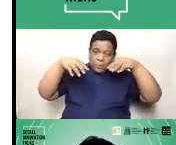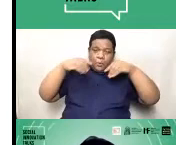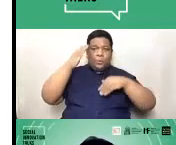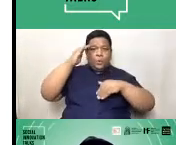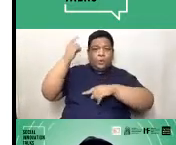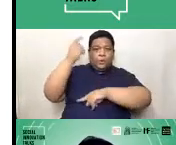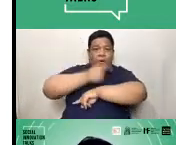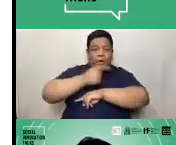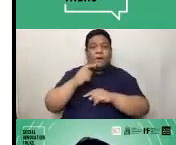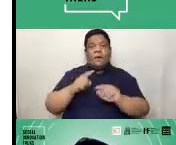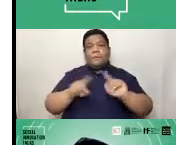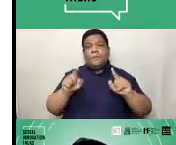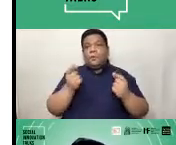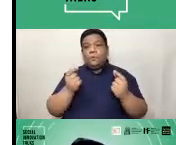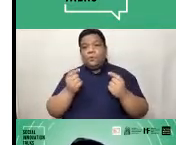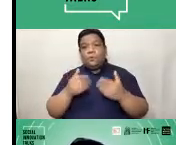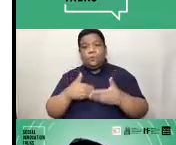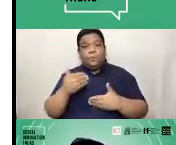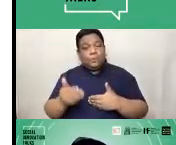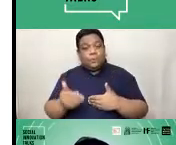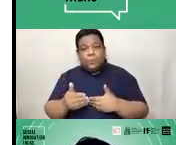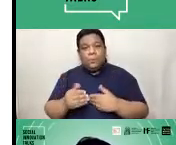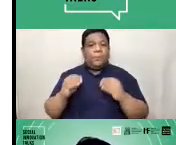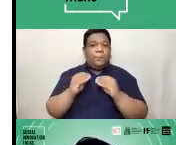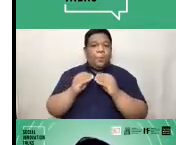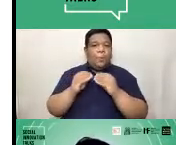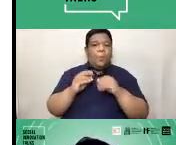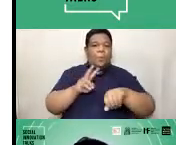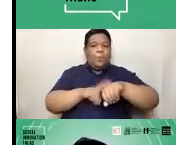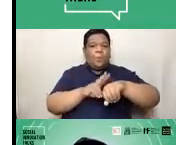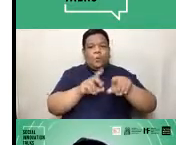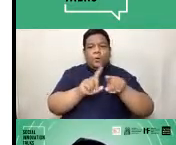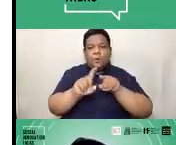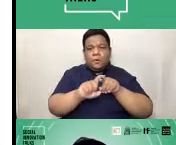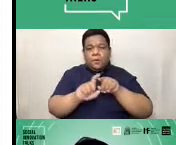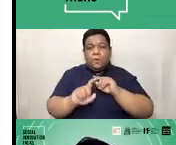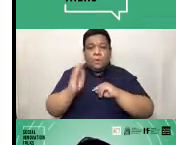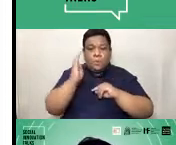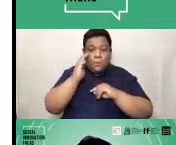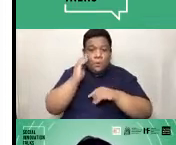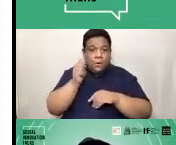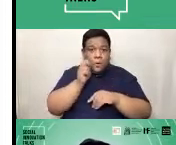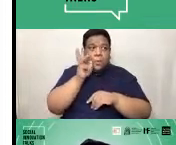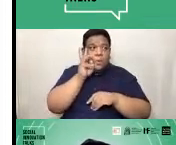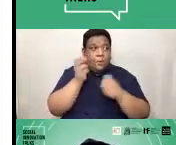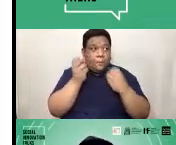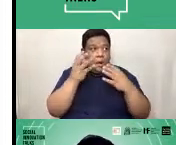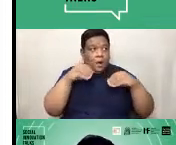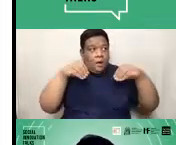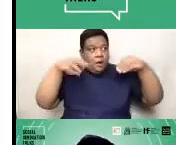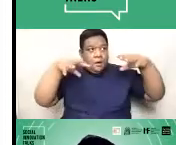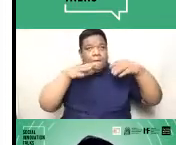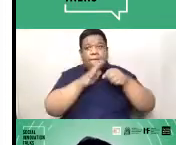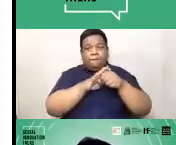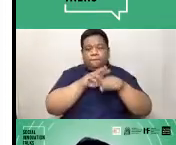But one thing they can also do is even store electricity. They can determine that if there's a lot of electricity, they can store the rest. And